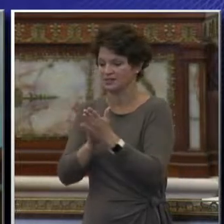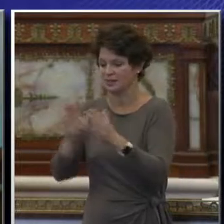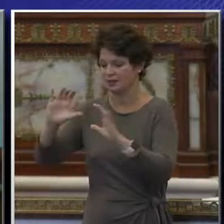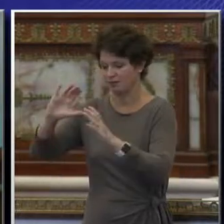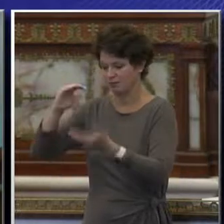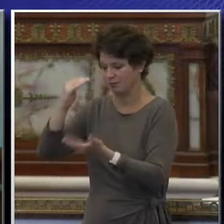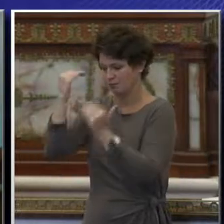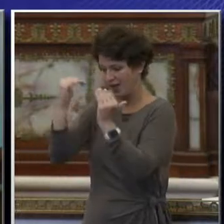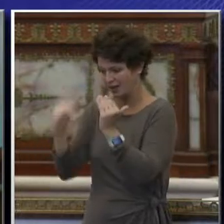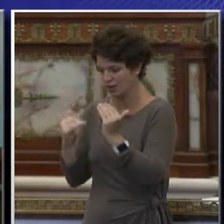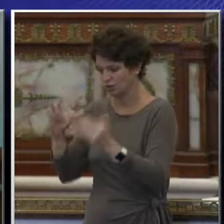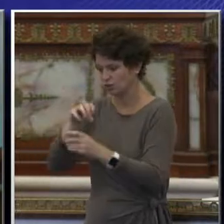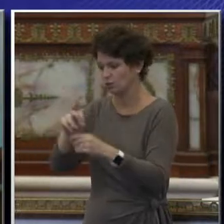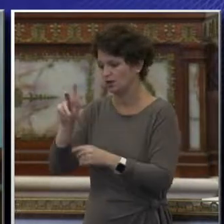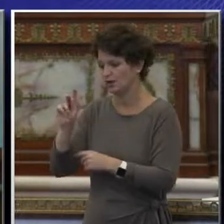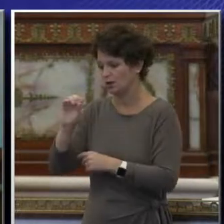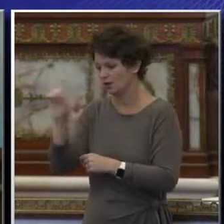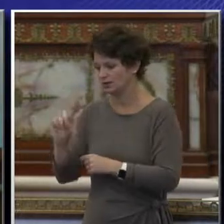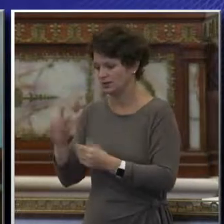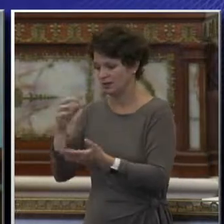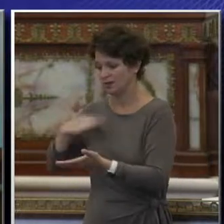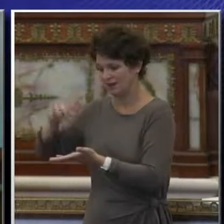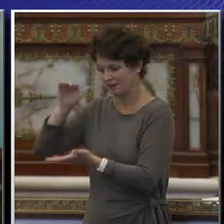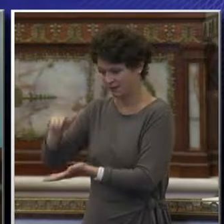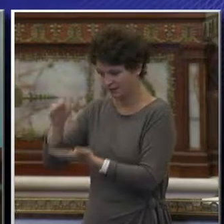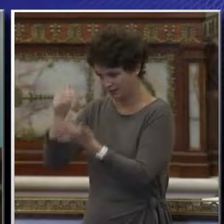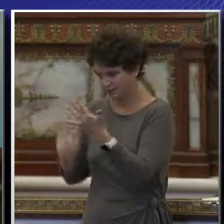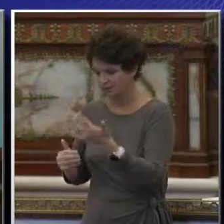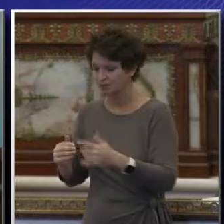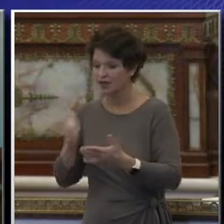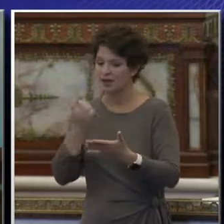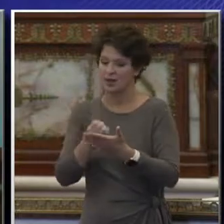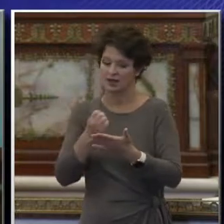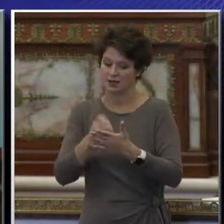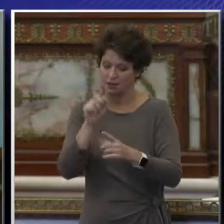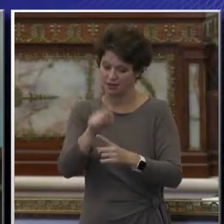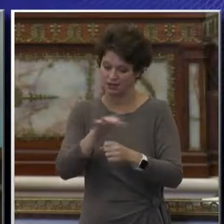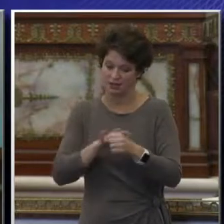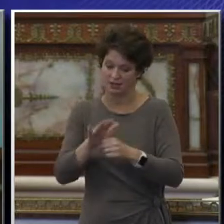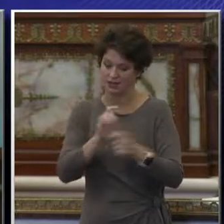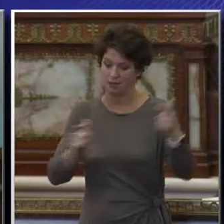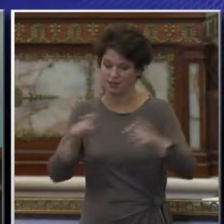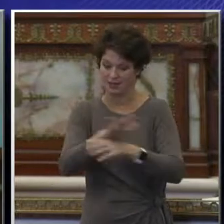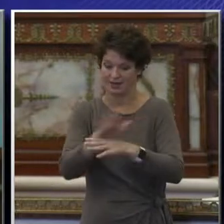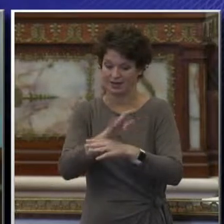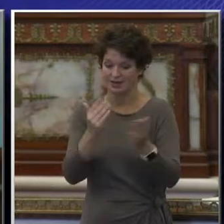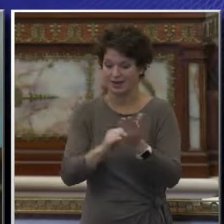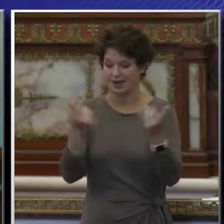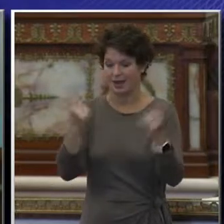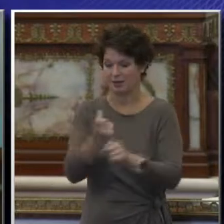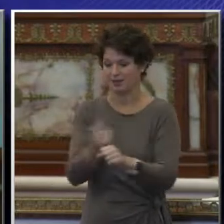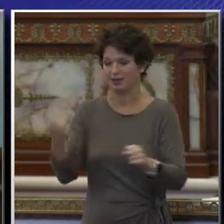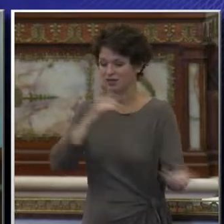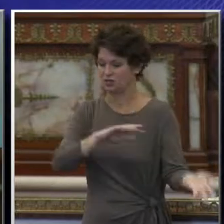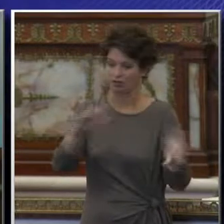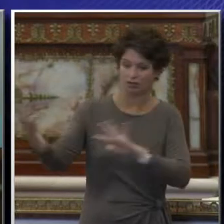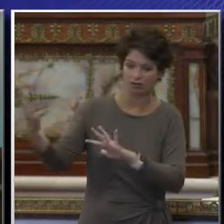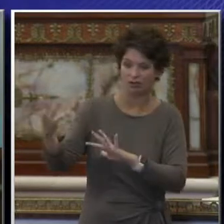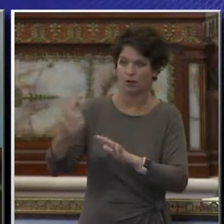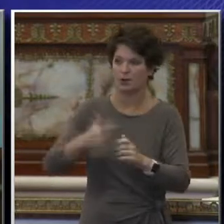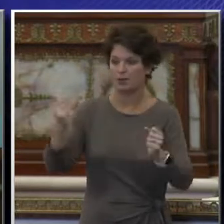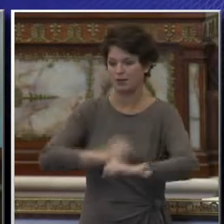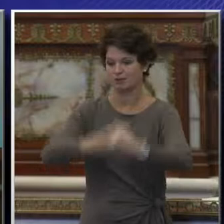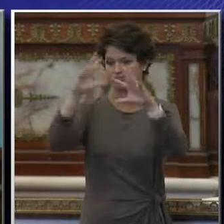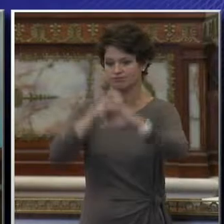including KOZ benefits. The economic viability of this large industrial site was threatened again last year when a massive